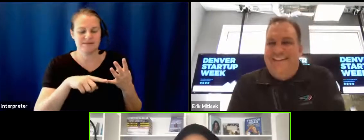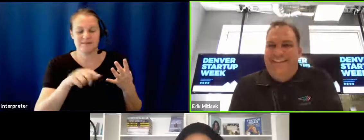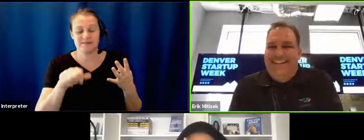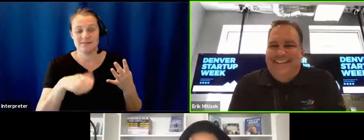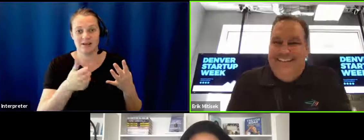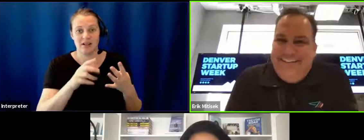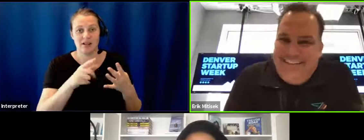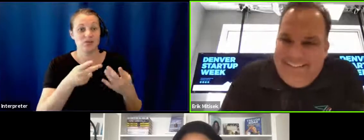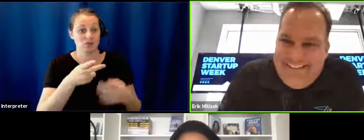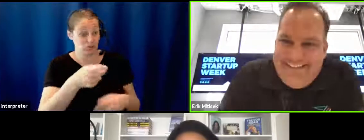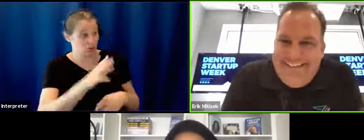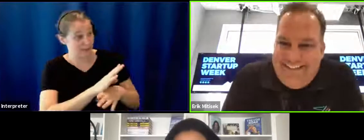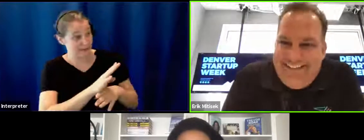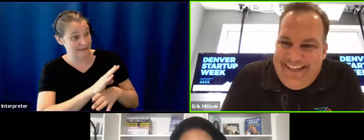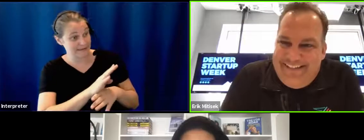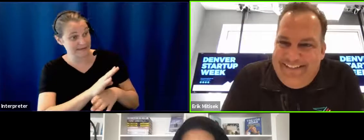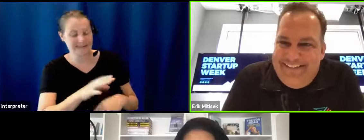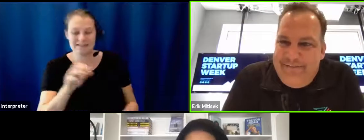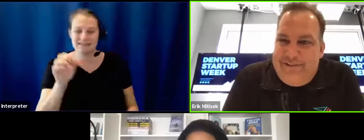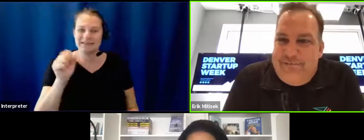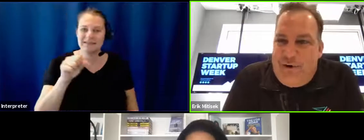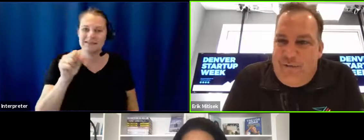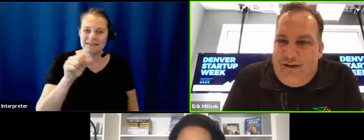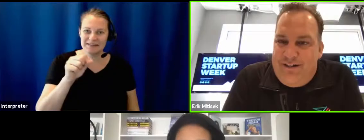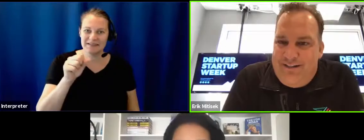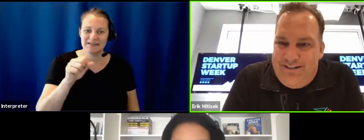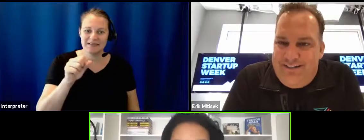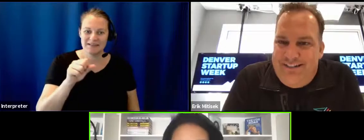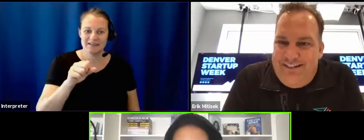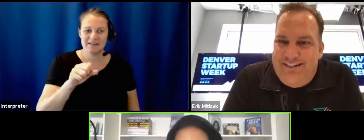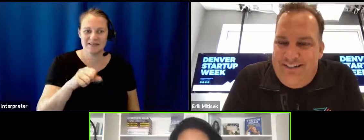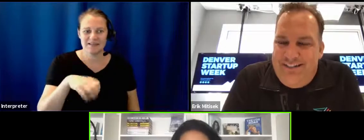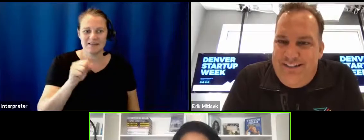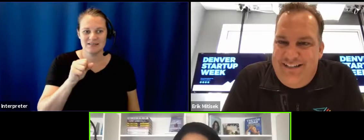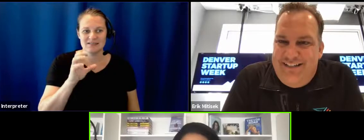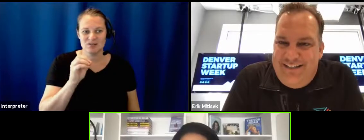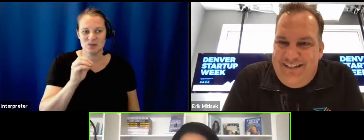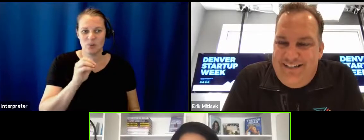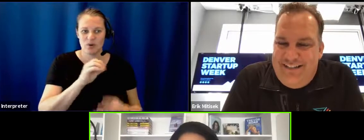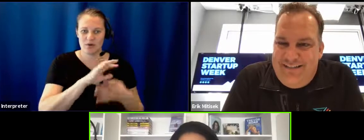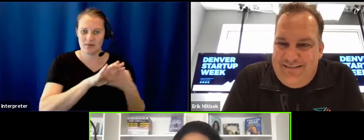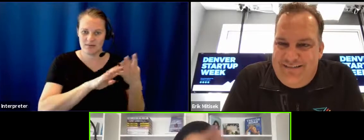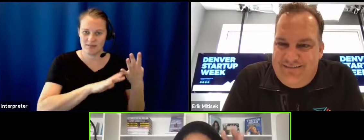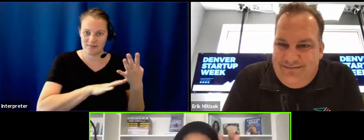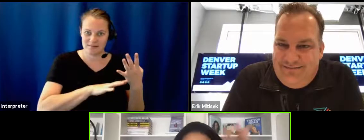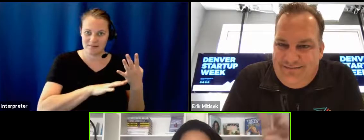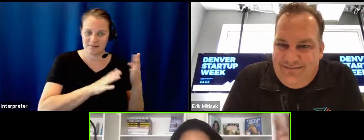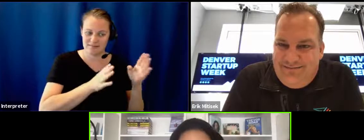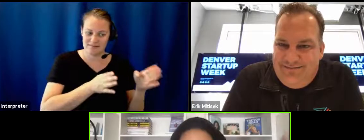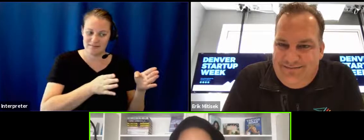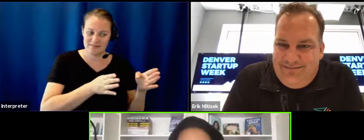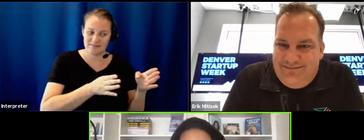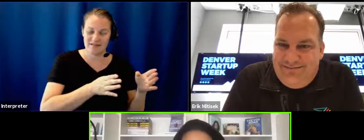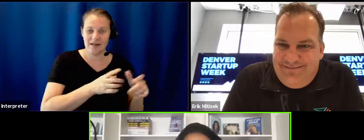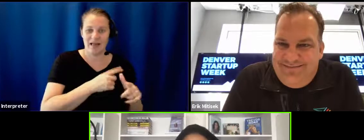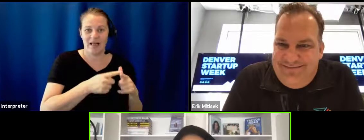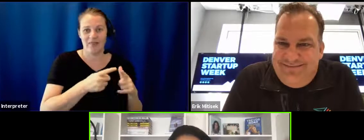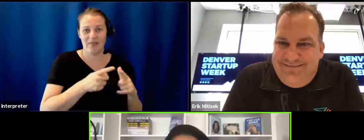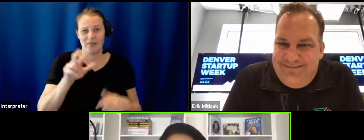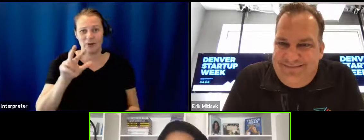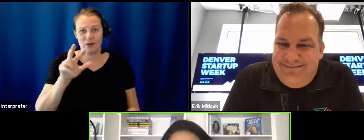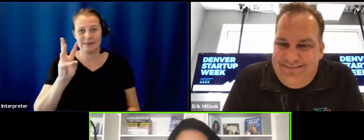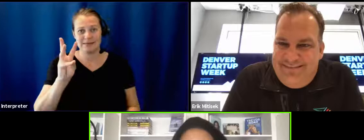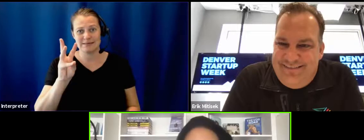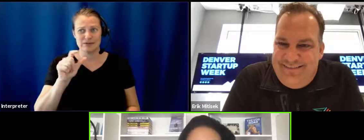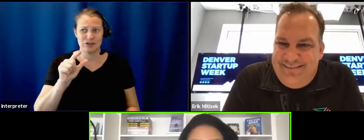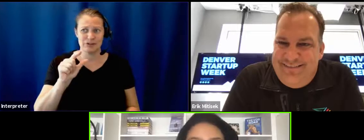you're so busy. Yeah. So that's going to, so with when smart work, over, I will have, you know, 36 more topics to think about,